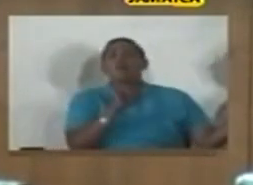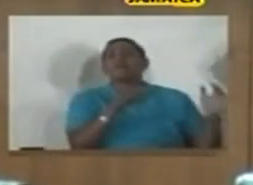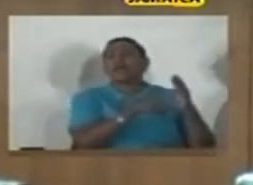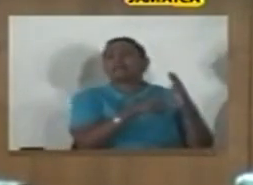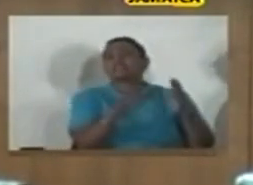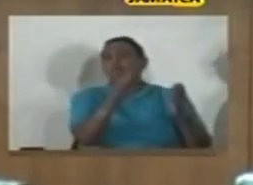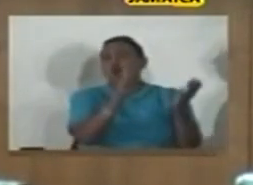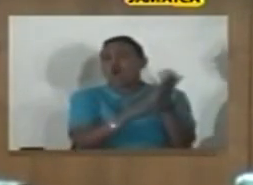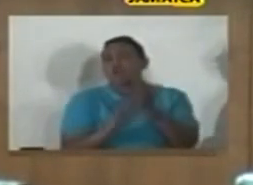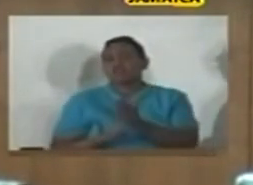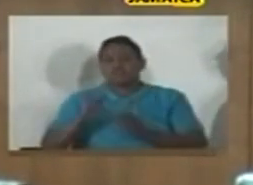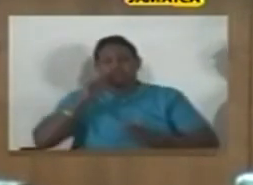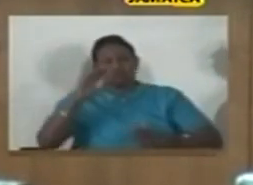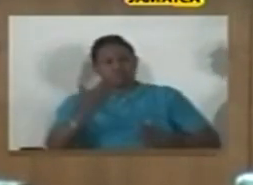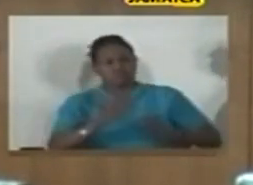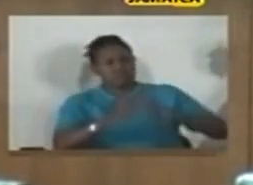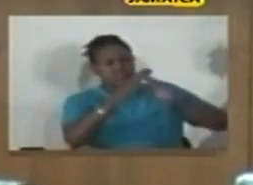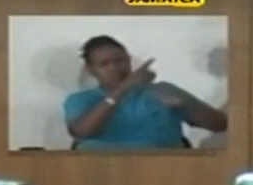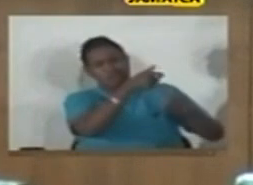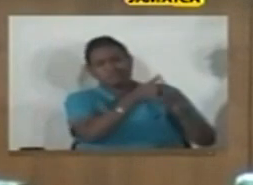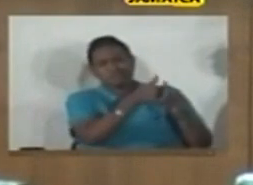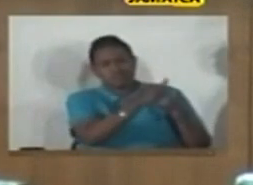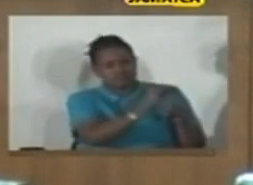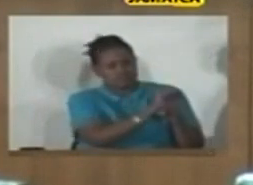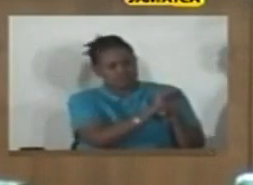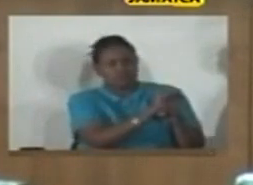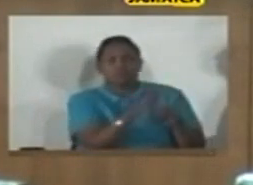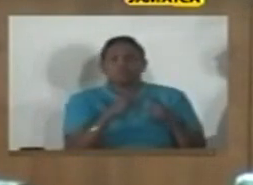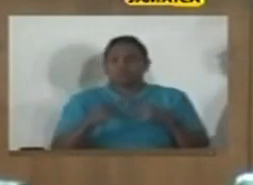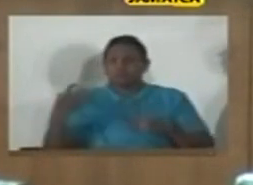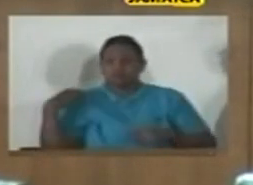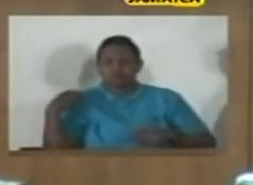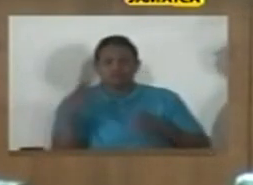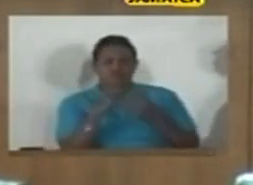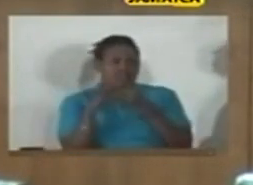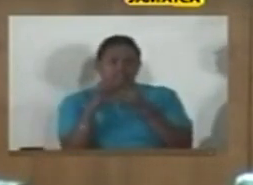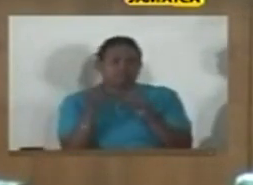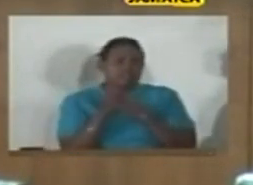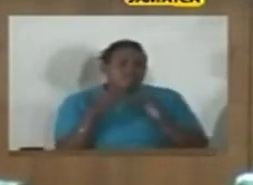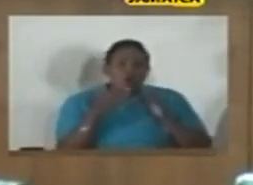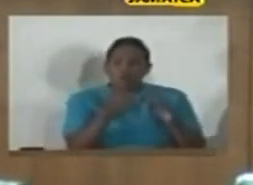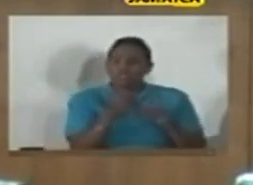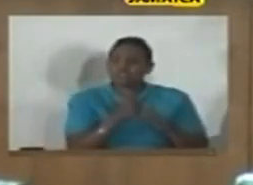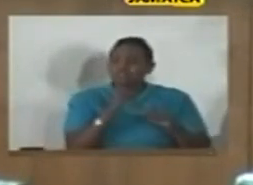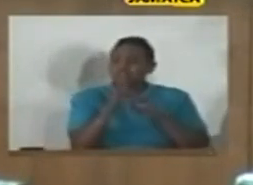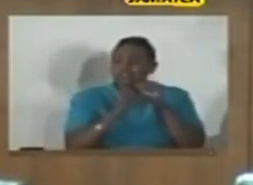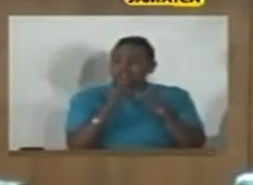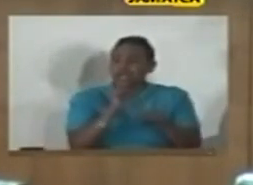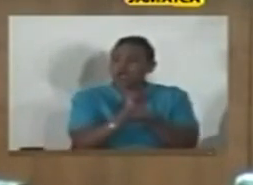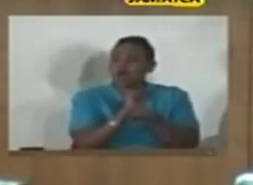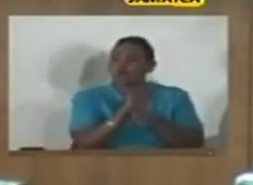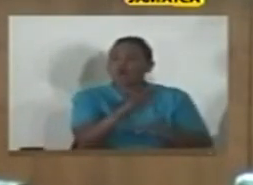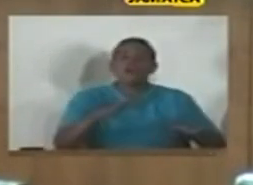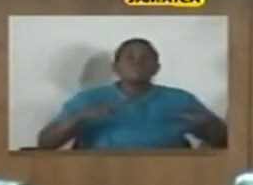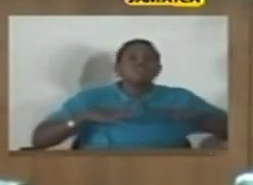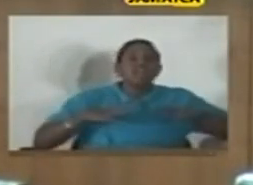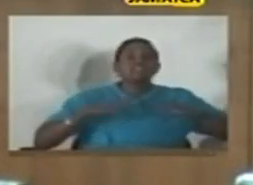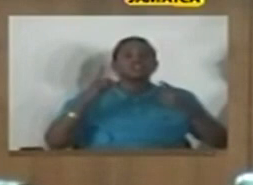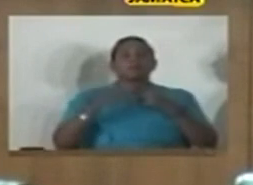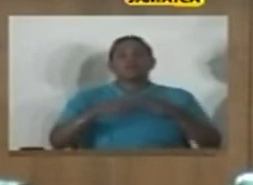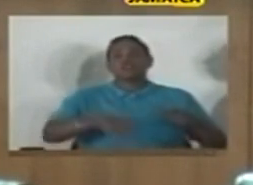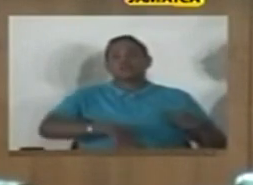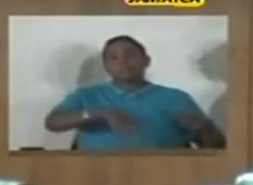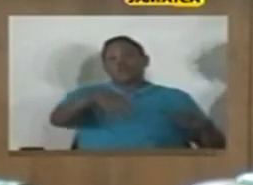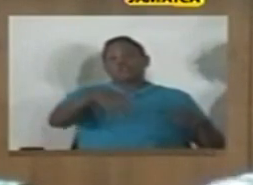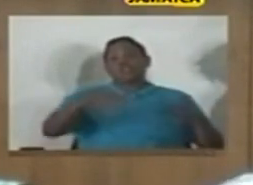contract may seek to disguise the employer-employee relationships as a means of denying a worker vacation and maternity